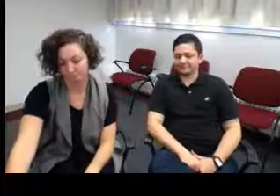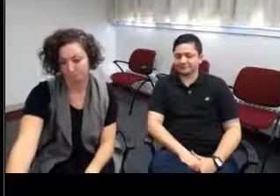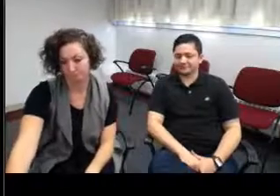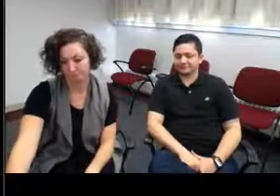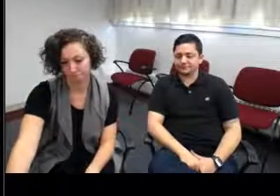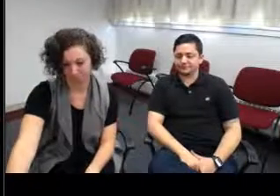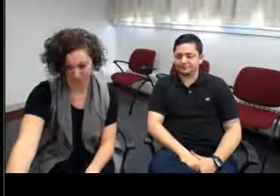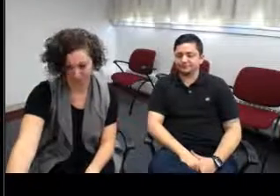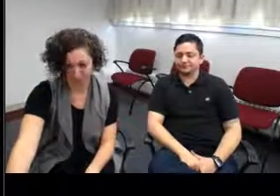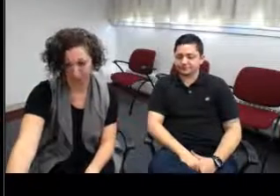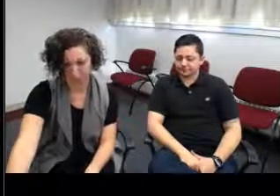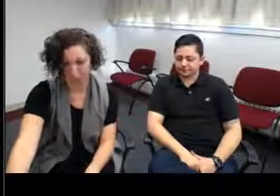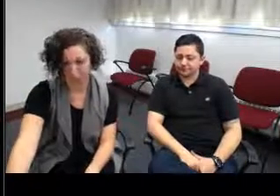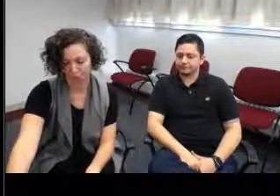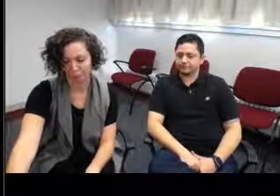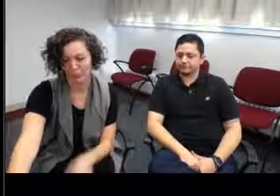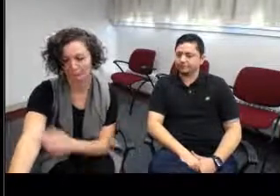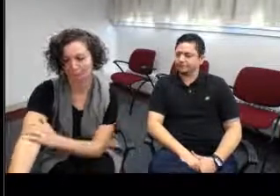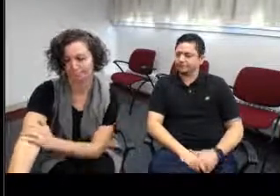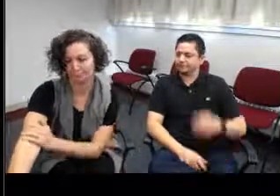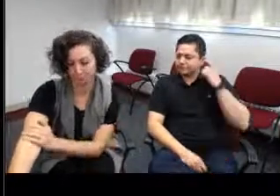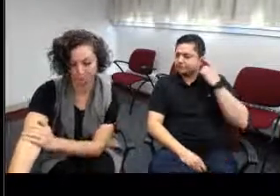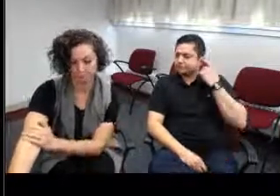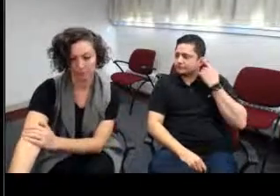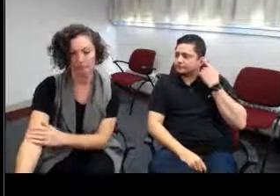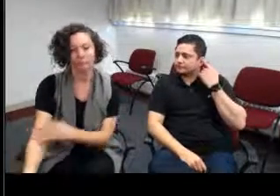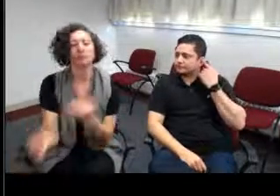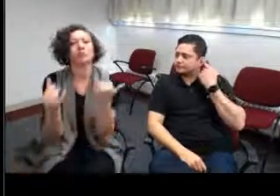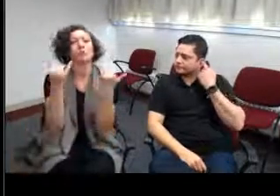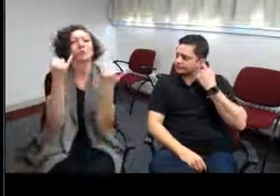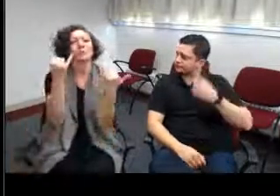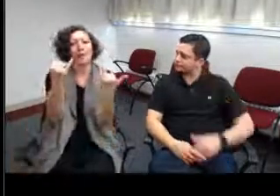0. Right, unfortunately, that's true. Mm-hmm.